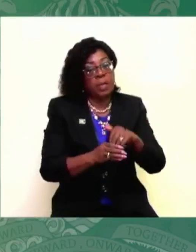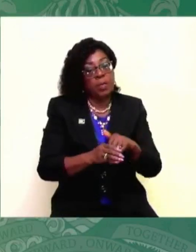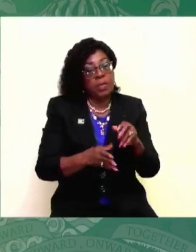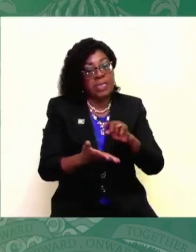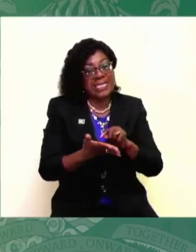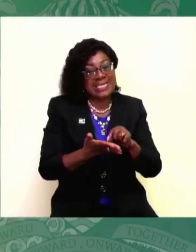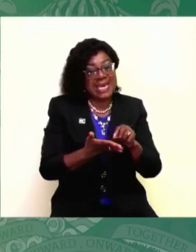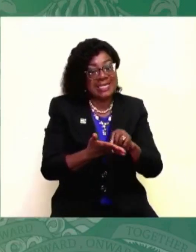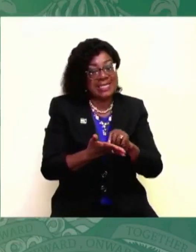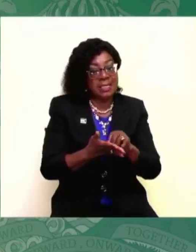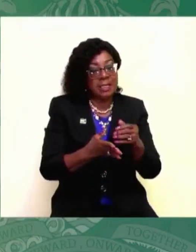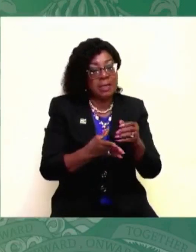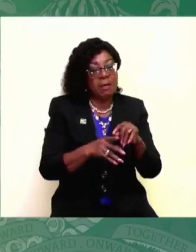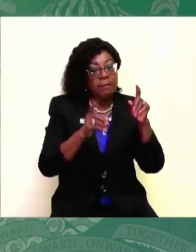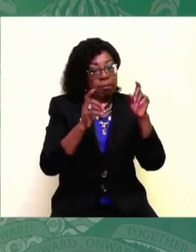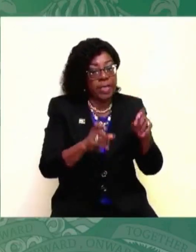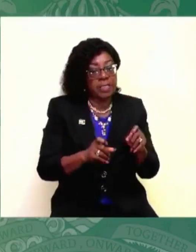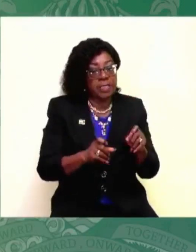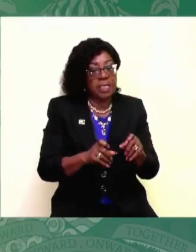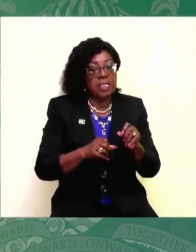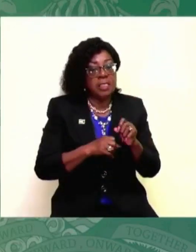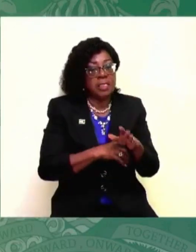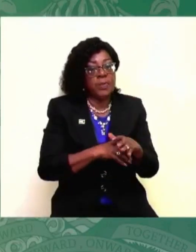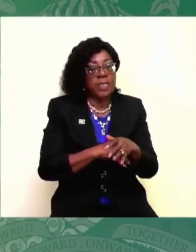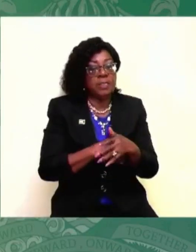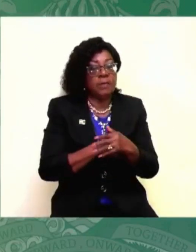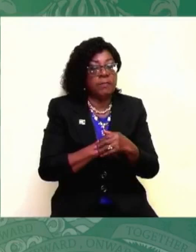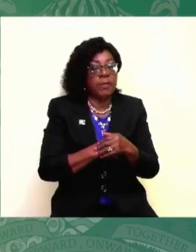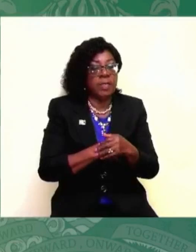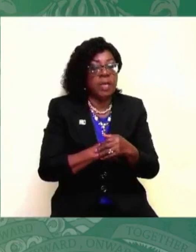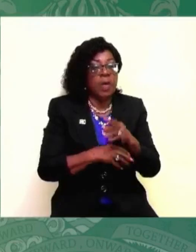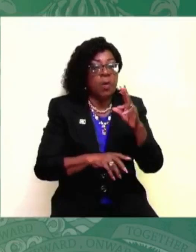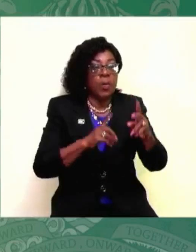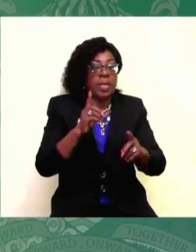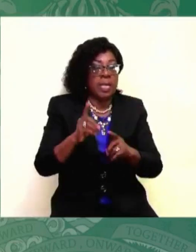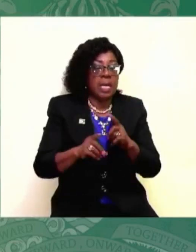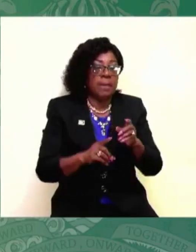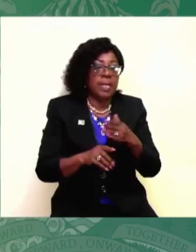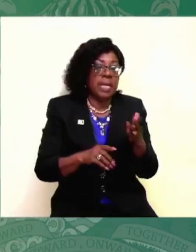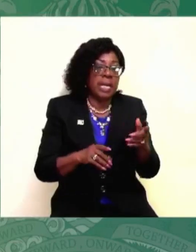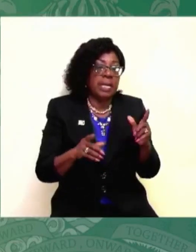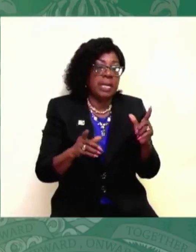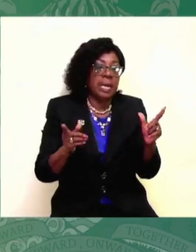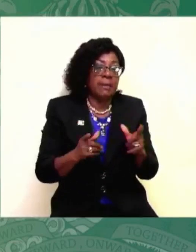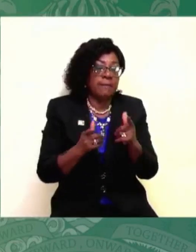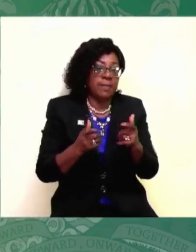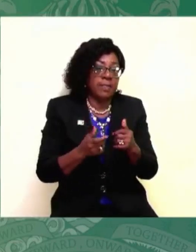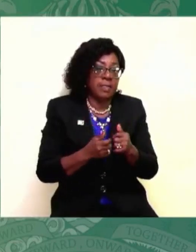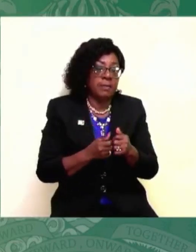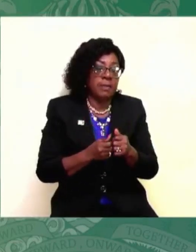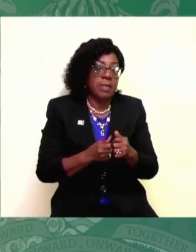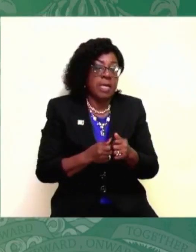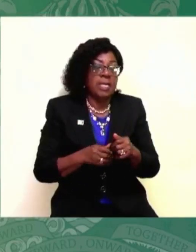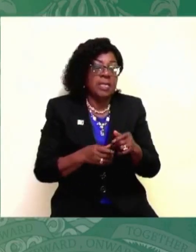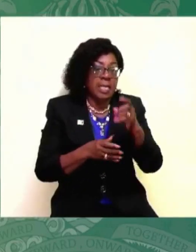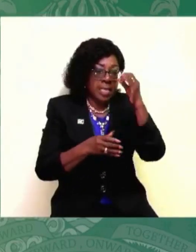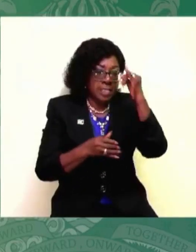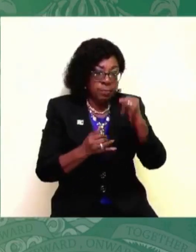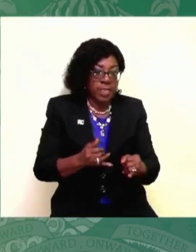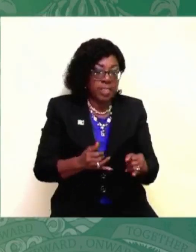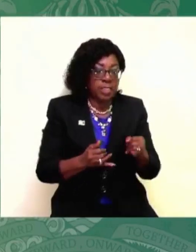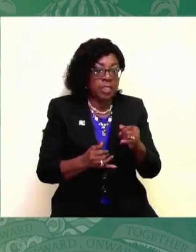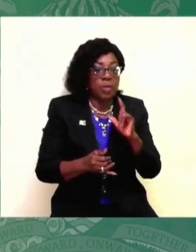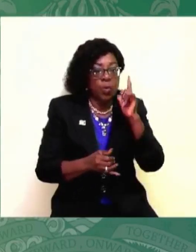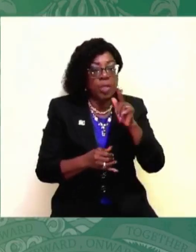of brakes, suspension and shock systems, wheel alignment, and light intensity. The inspection regime will